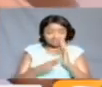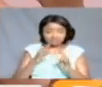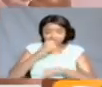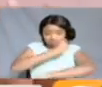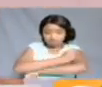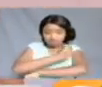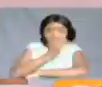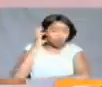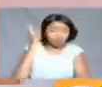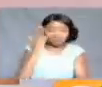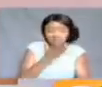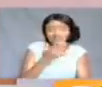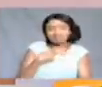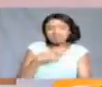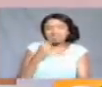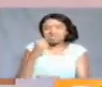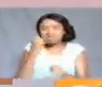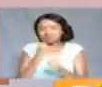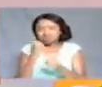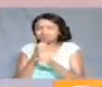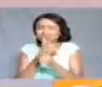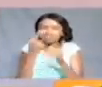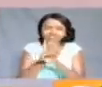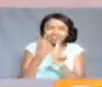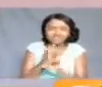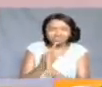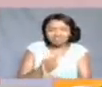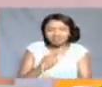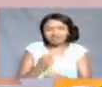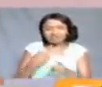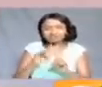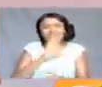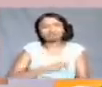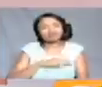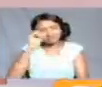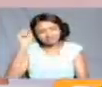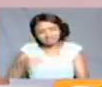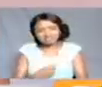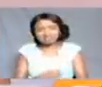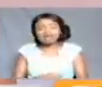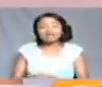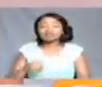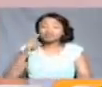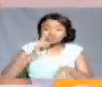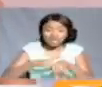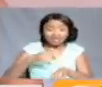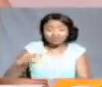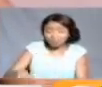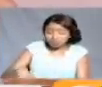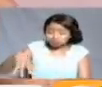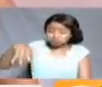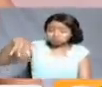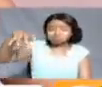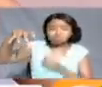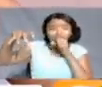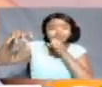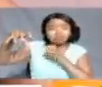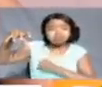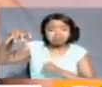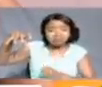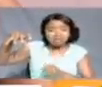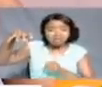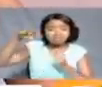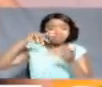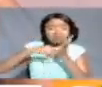mean it's my career. If you look at Shaq the Young, it's a perfect example. Yeah. People get older. Mm. People stop. So does that mean that whilst